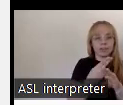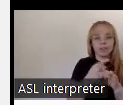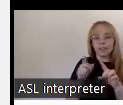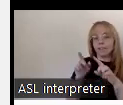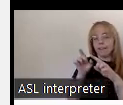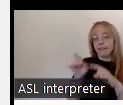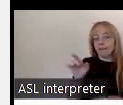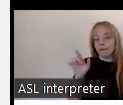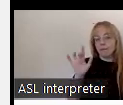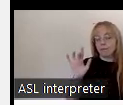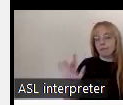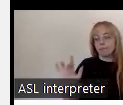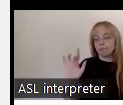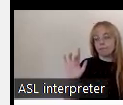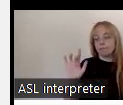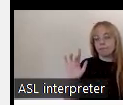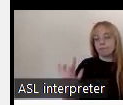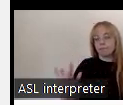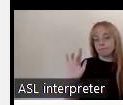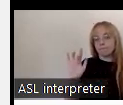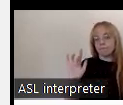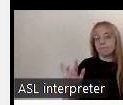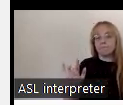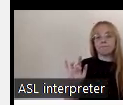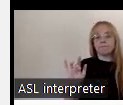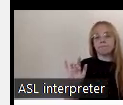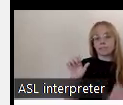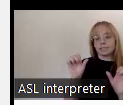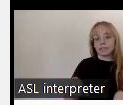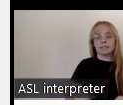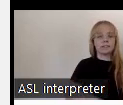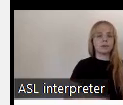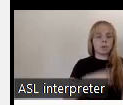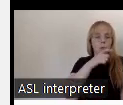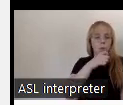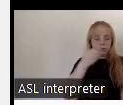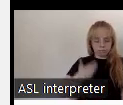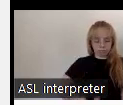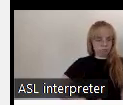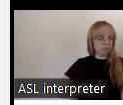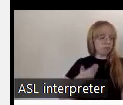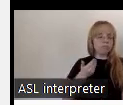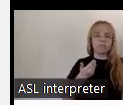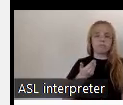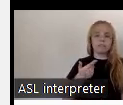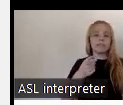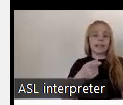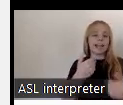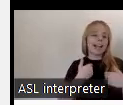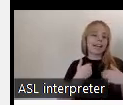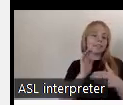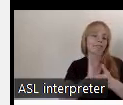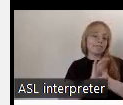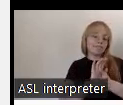the screen. If you're not quite familiar with who and what we are at the Hub, there's a very short video